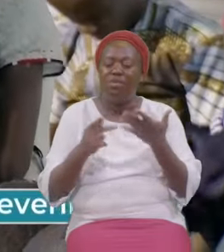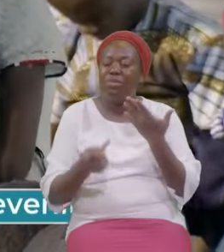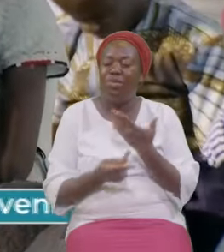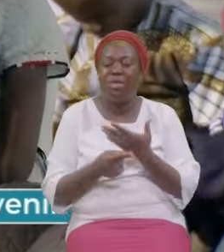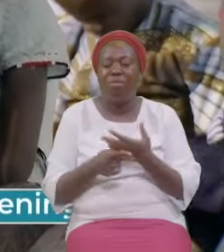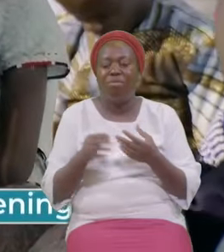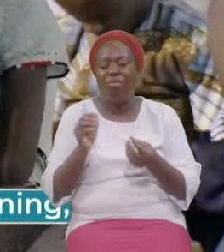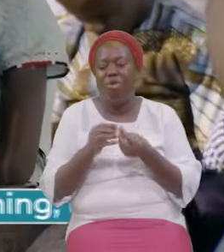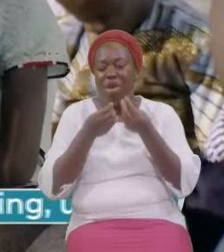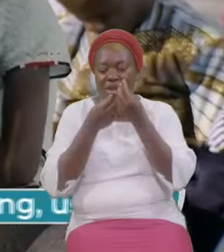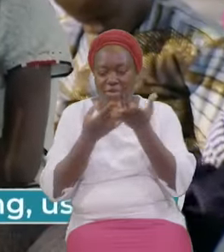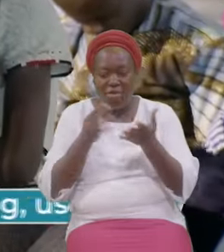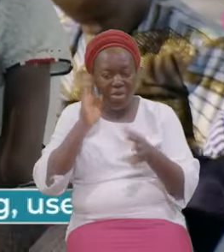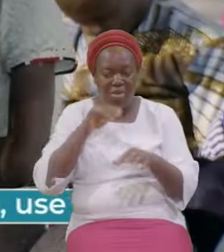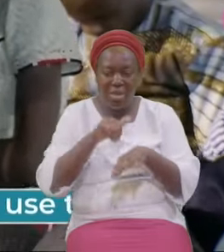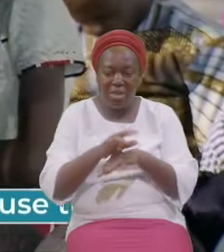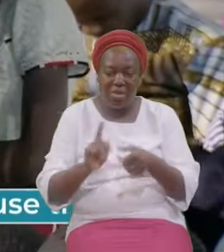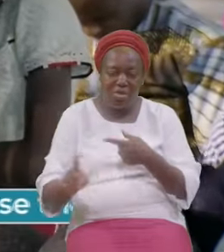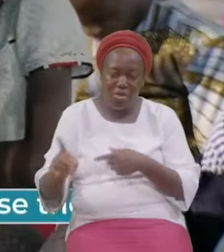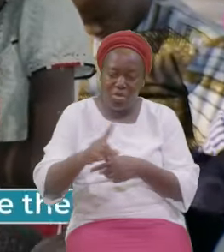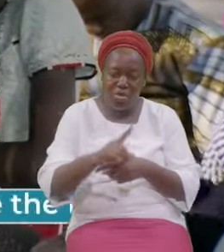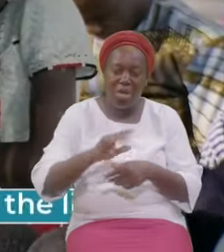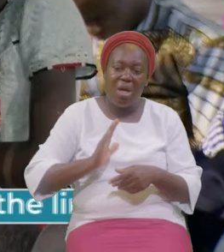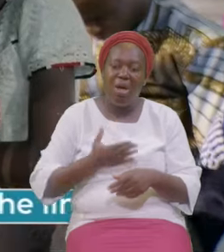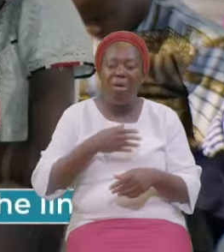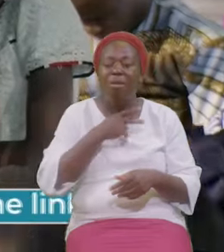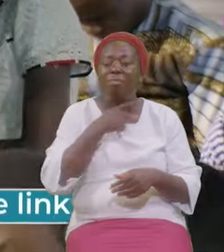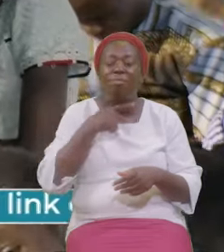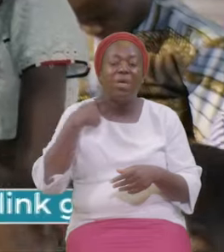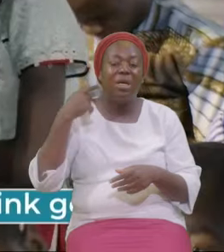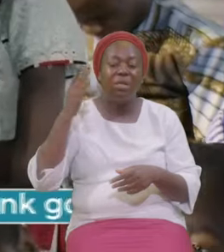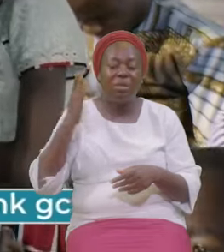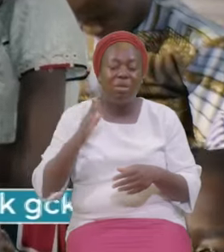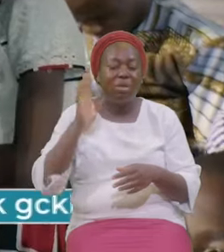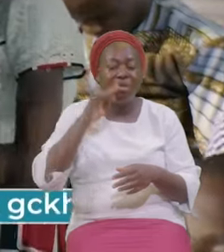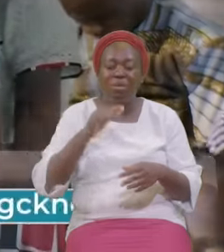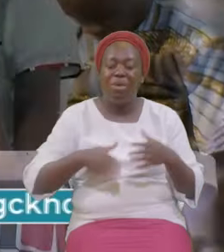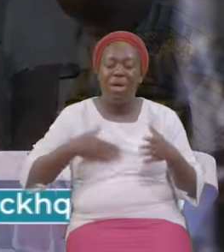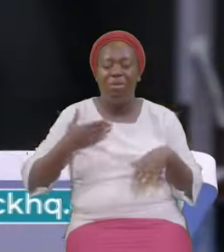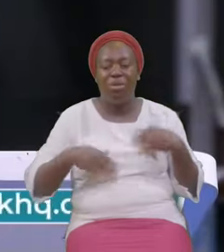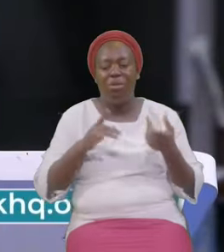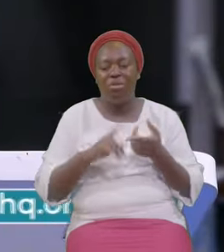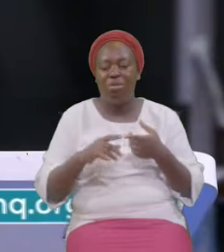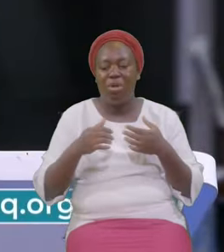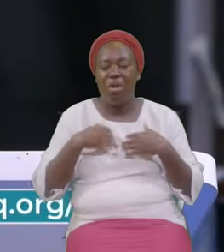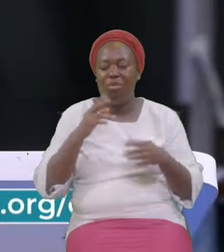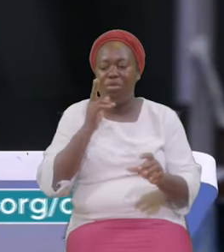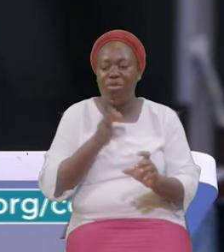you. Our pastor will be delighted to have you join this special banquet. And I tell you,